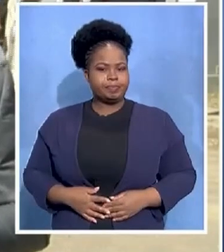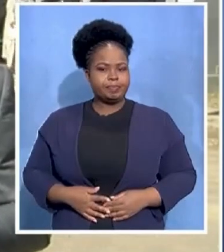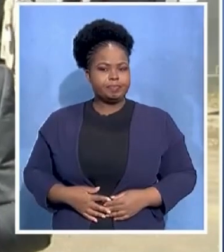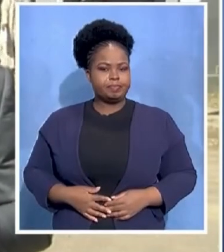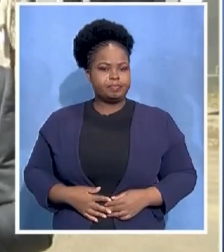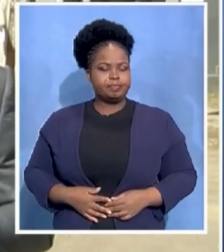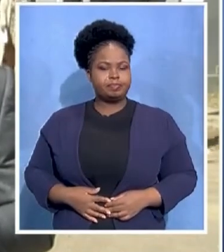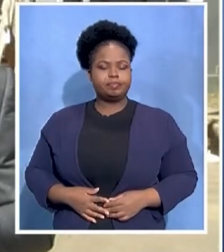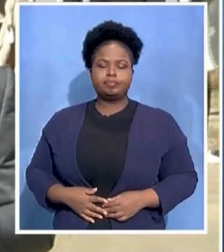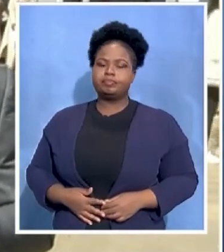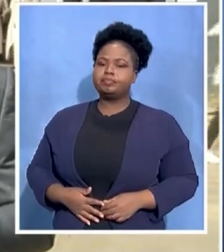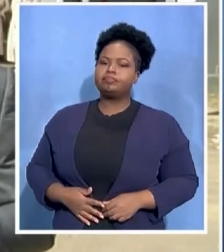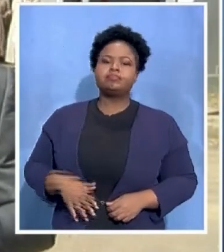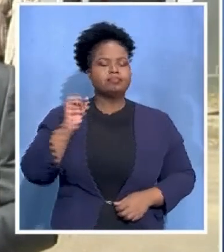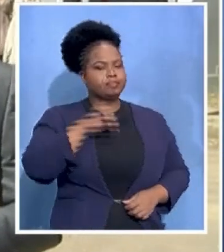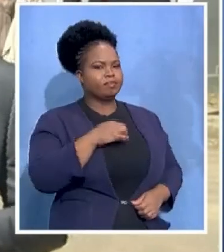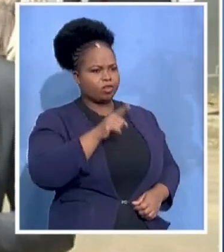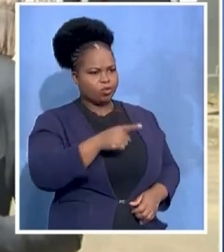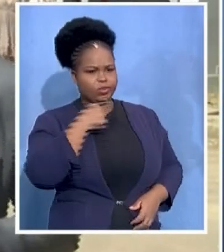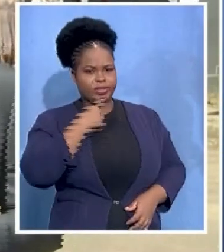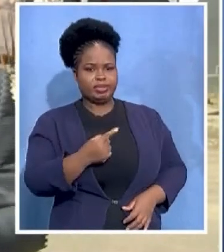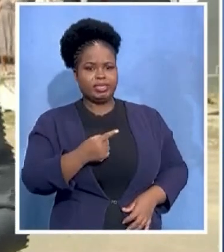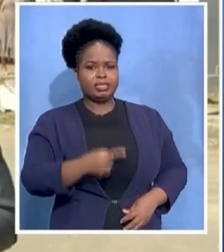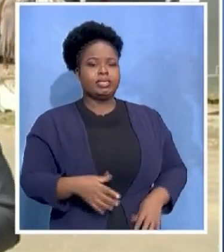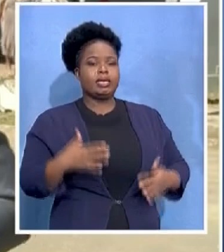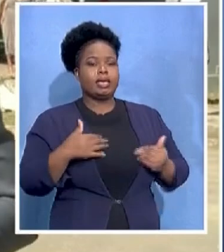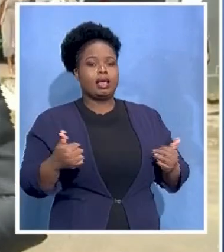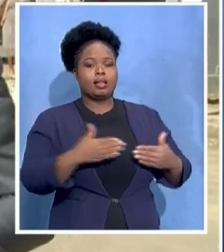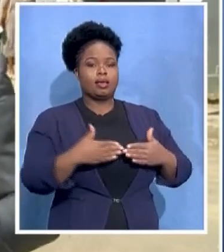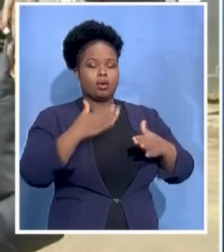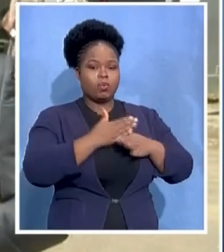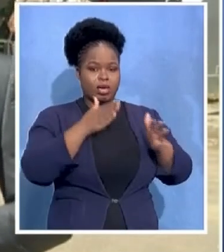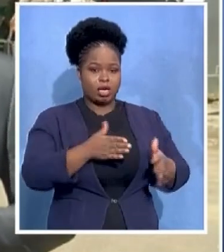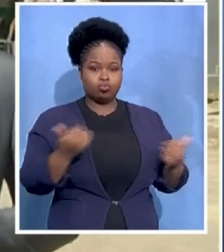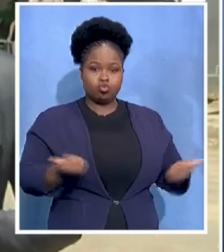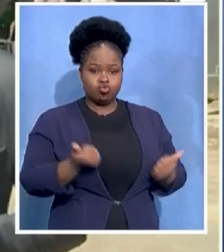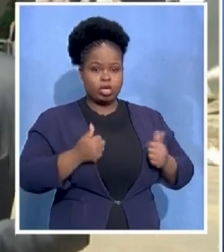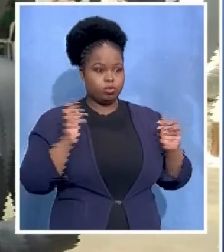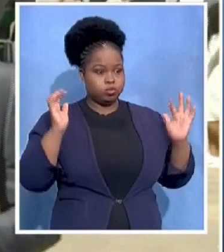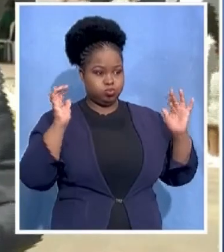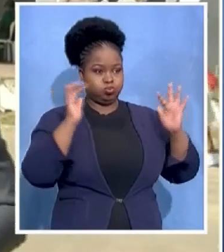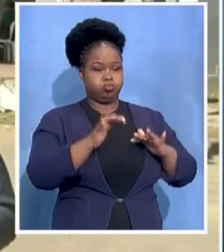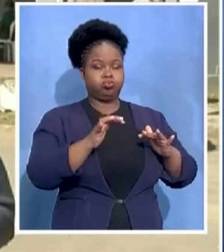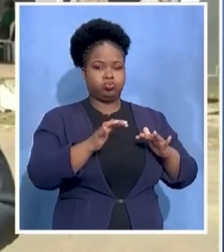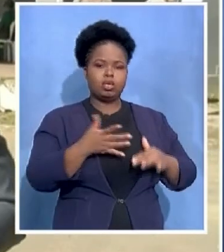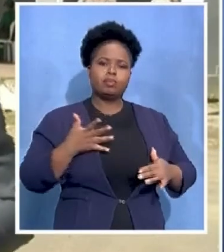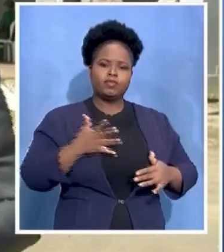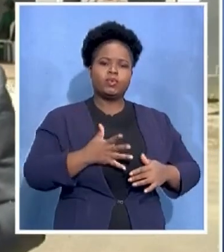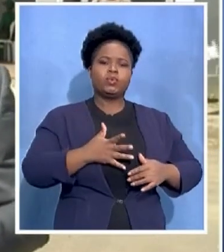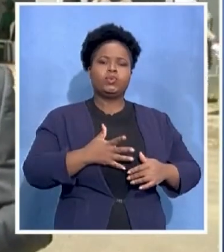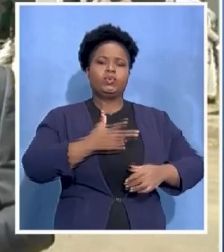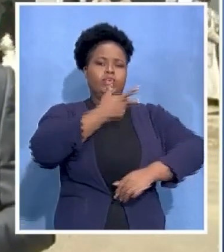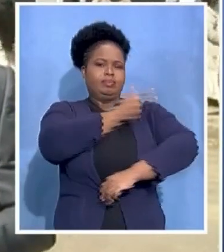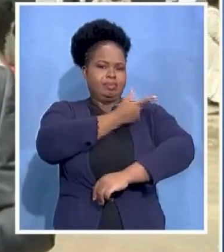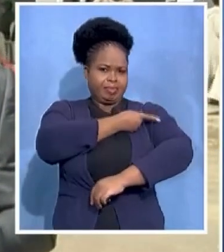that the healthcare workers are gearing up to take these vaccines, and they for it, from what